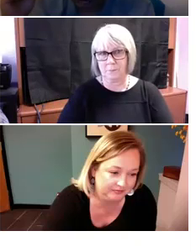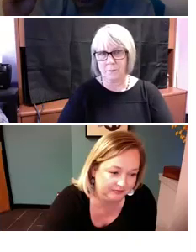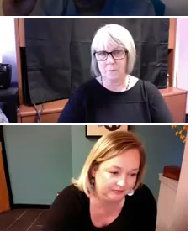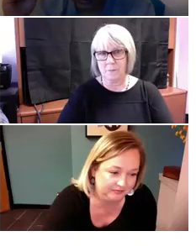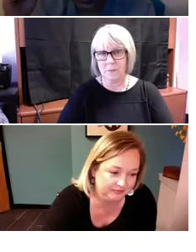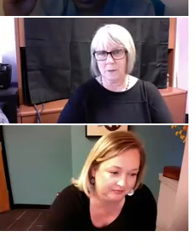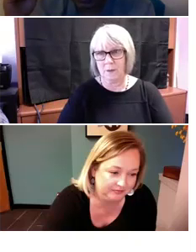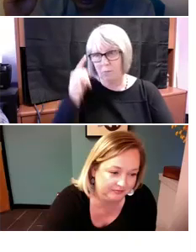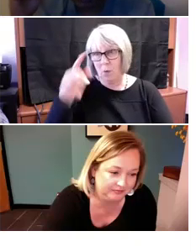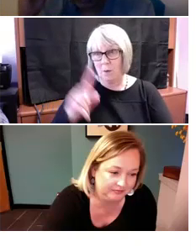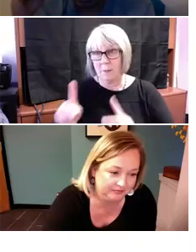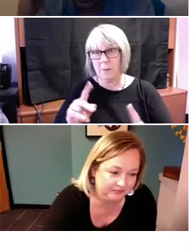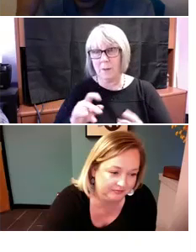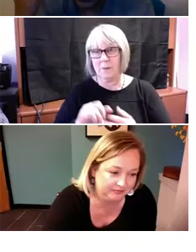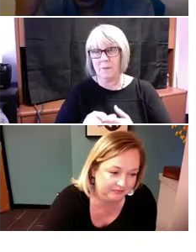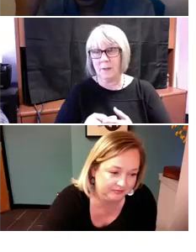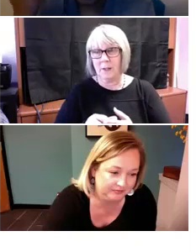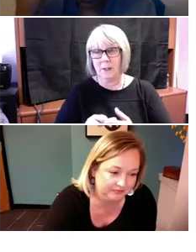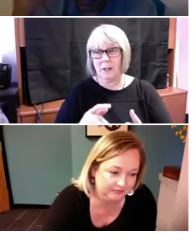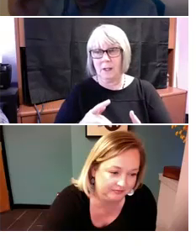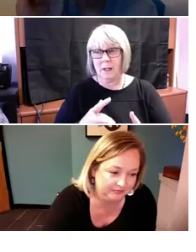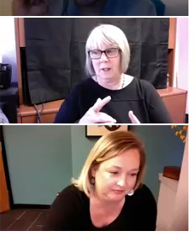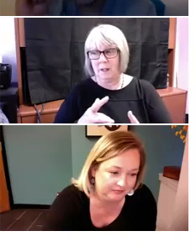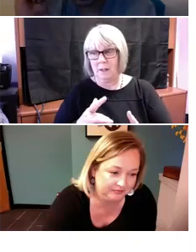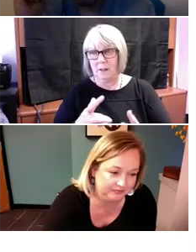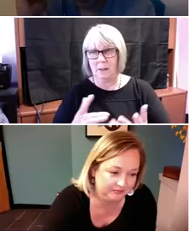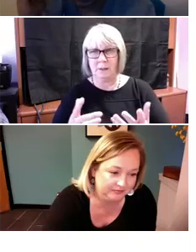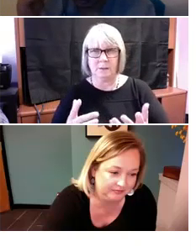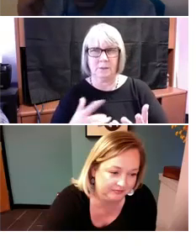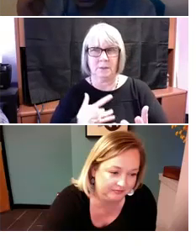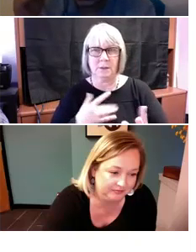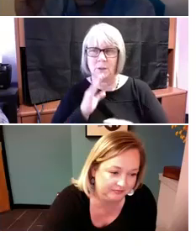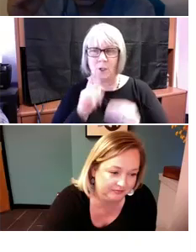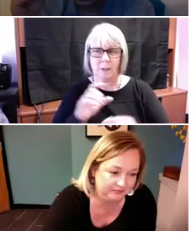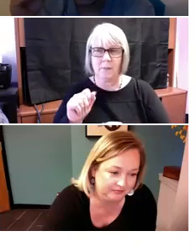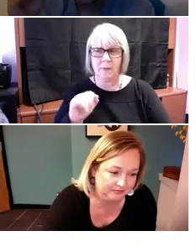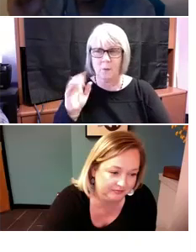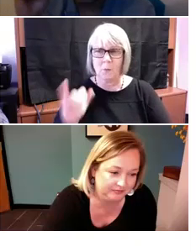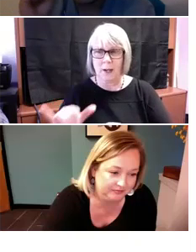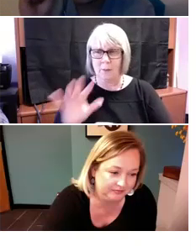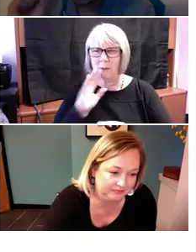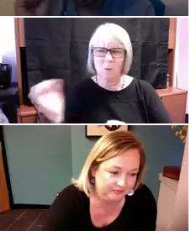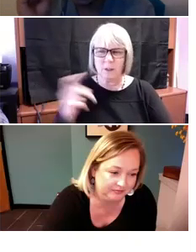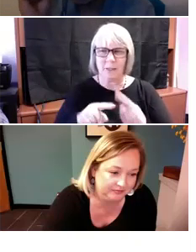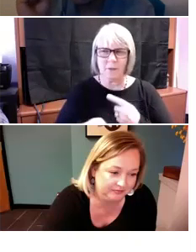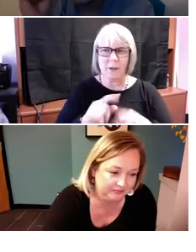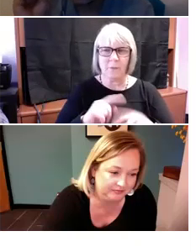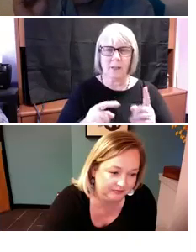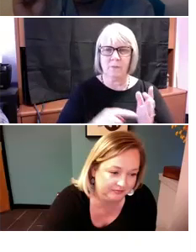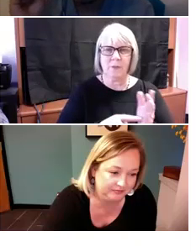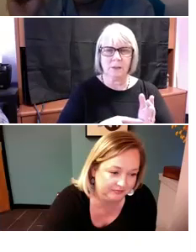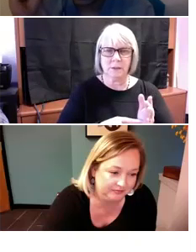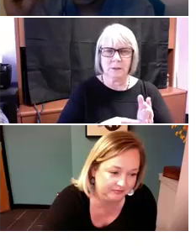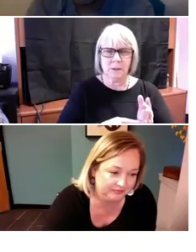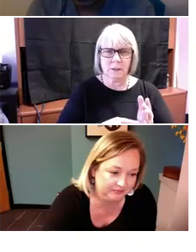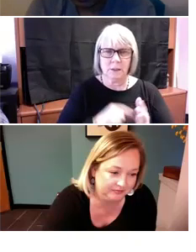And for those of you who are answering, so for Aman and Eric, I'm going to come back to 2D arrays in a second. But this is not a 2D